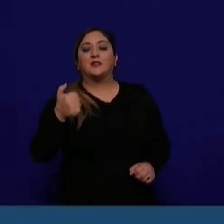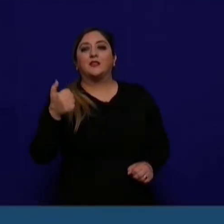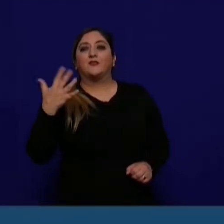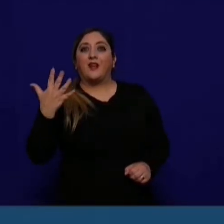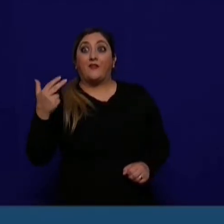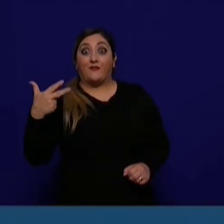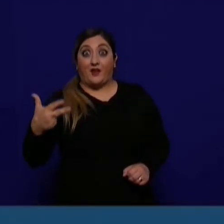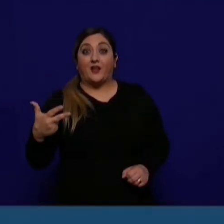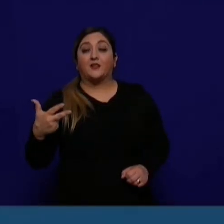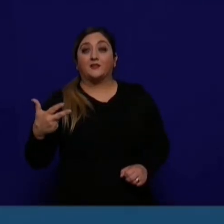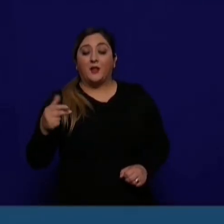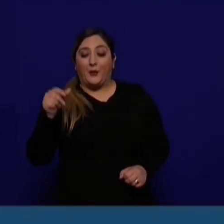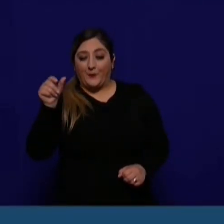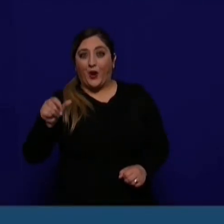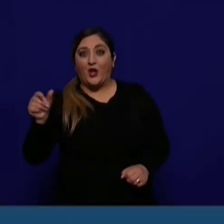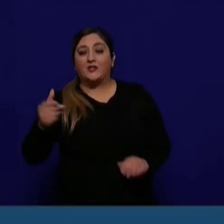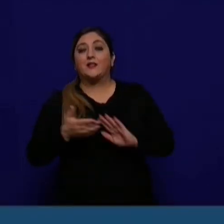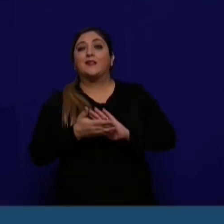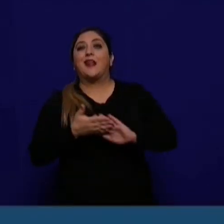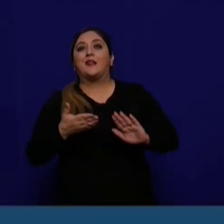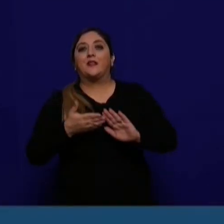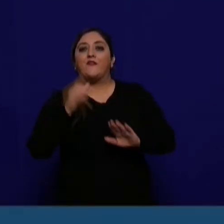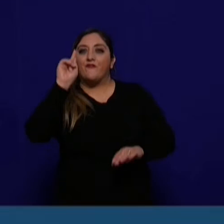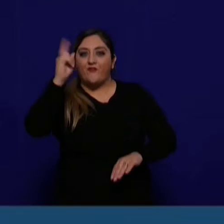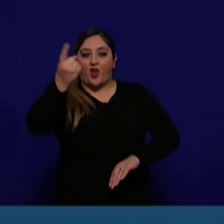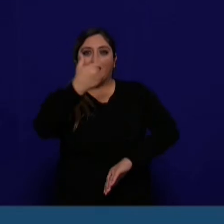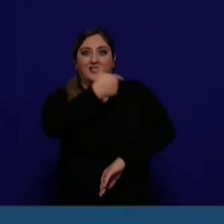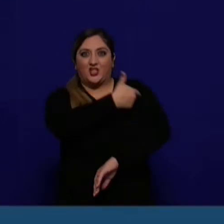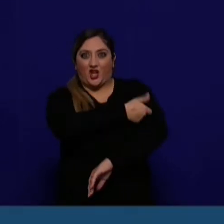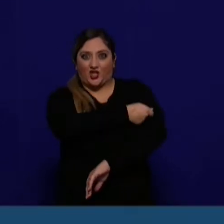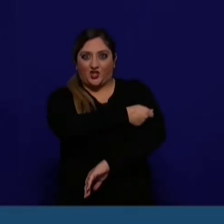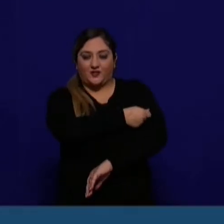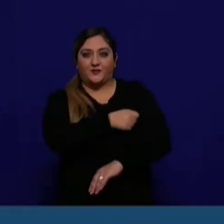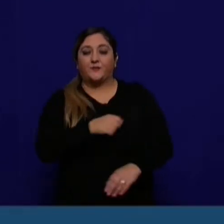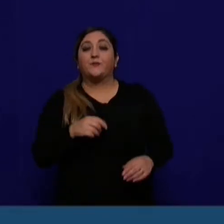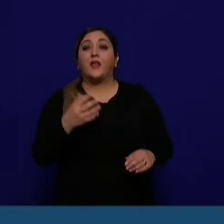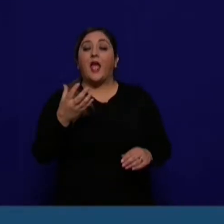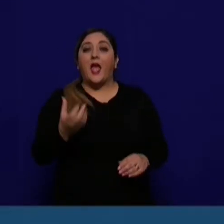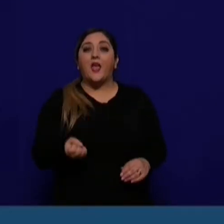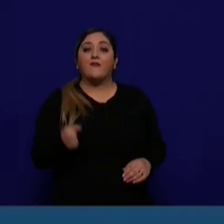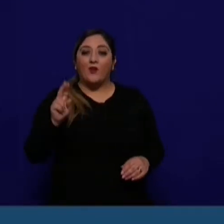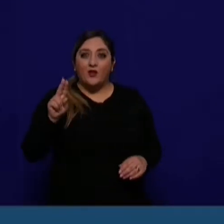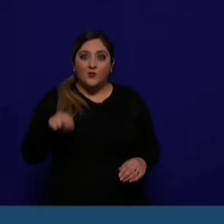264,658 persons with the first dose, and from these we have